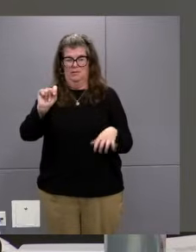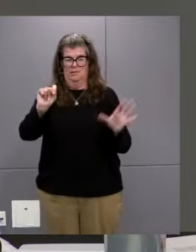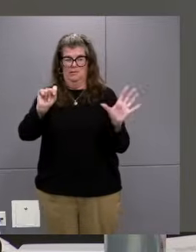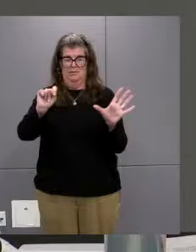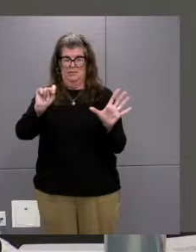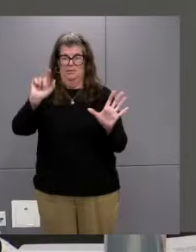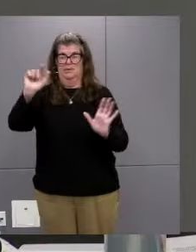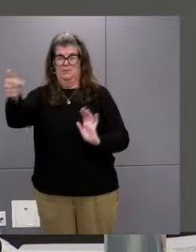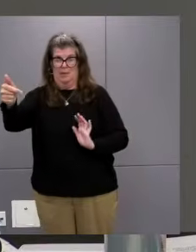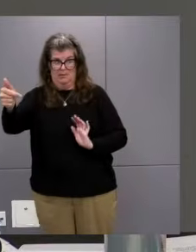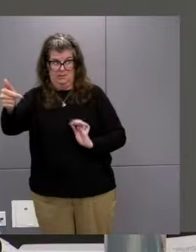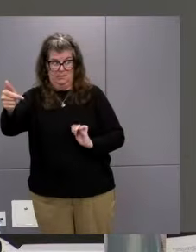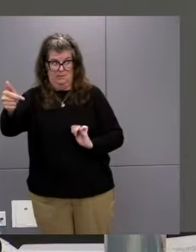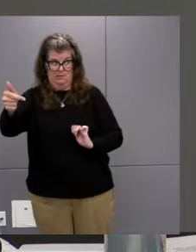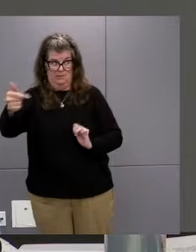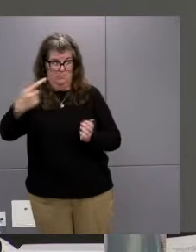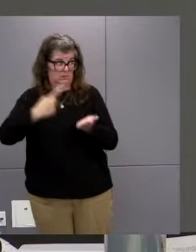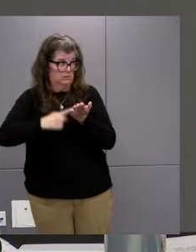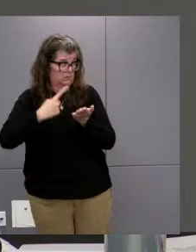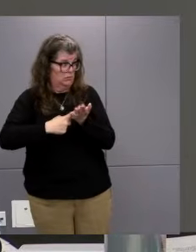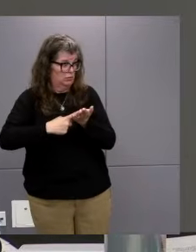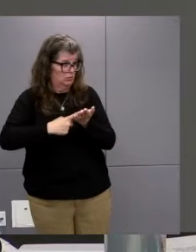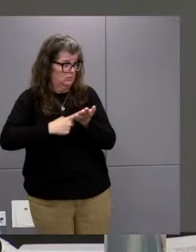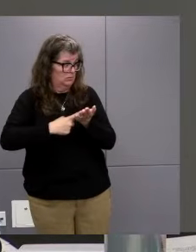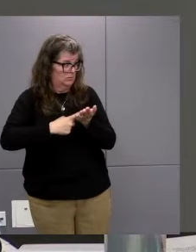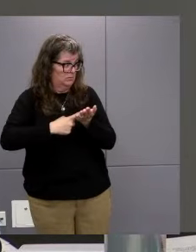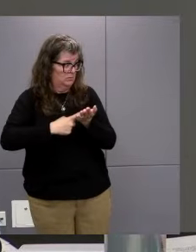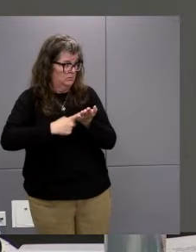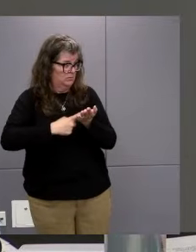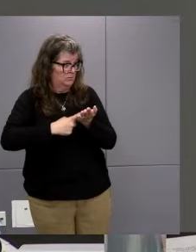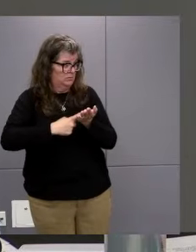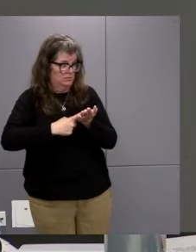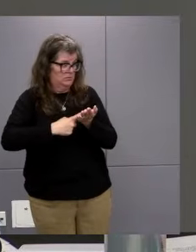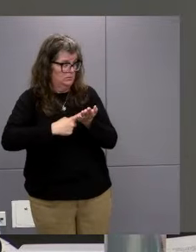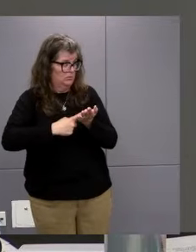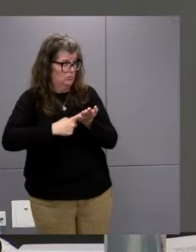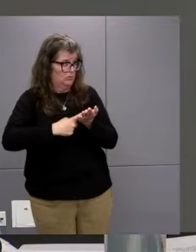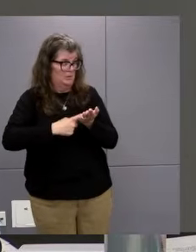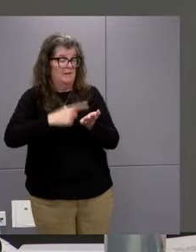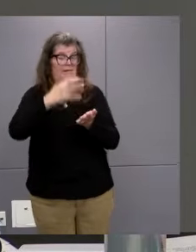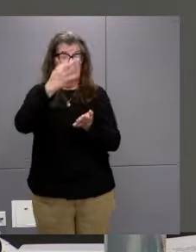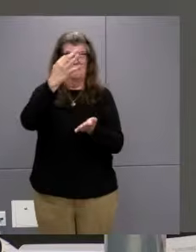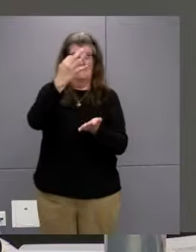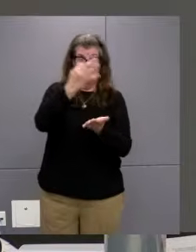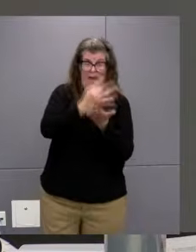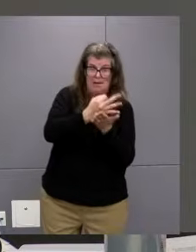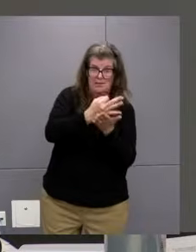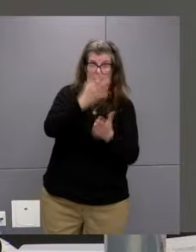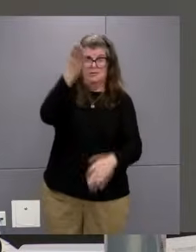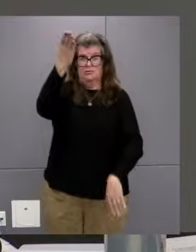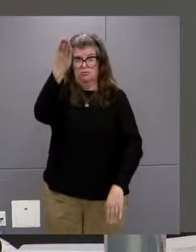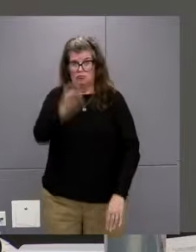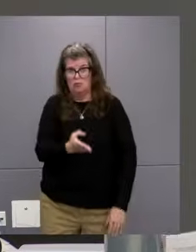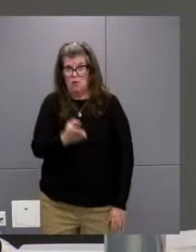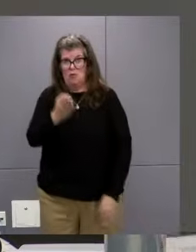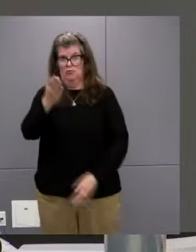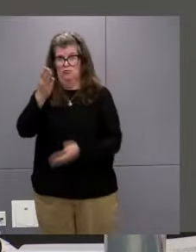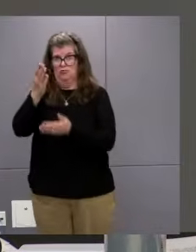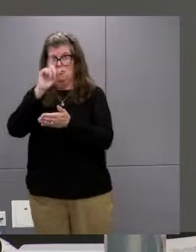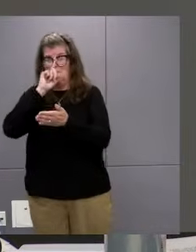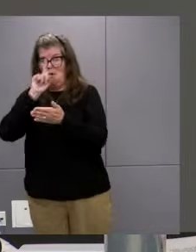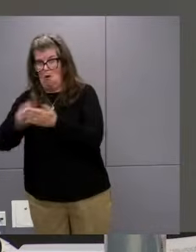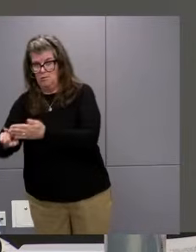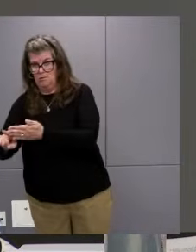seconded. Any discussion? It's finance/audit committee. Yeah,